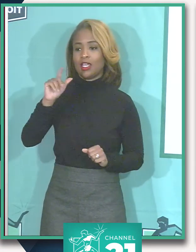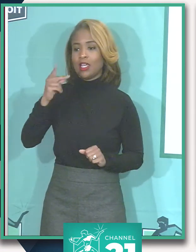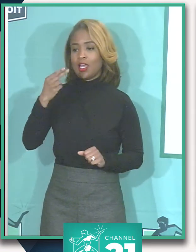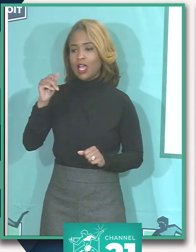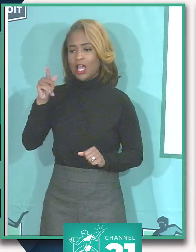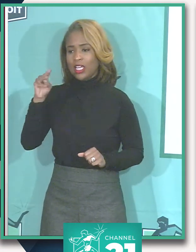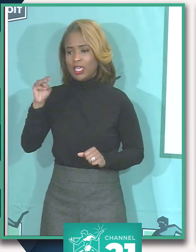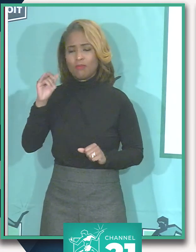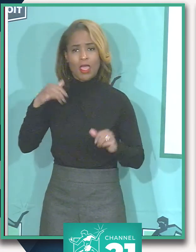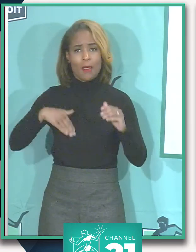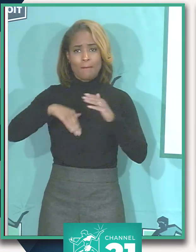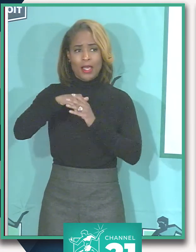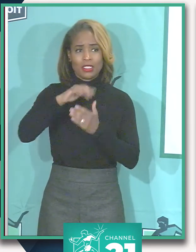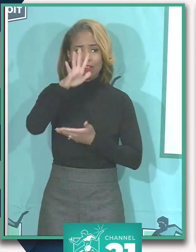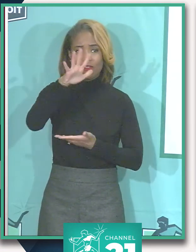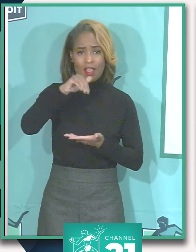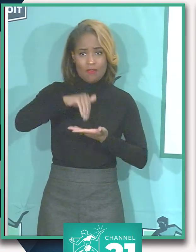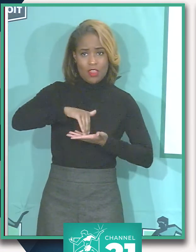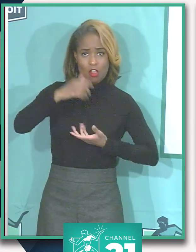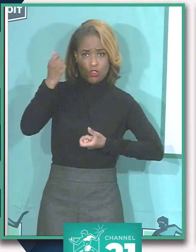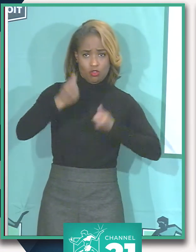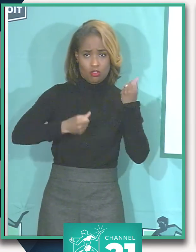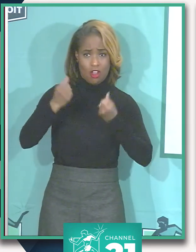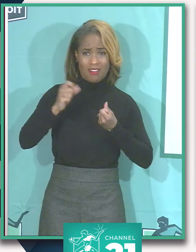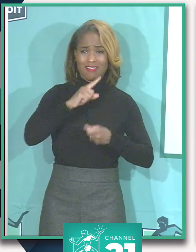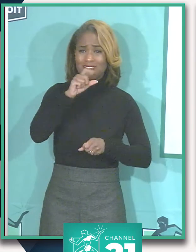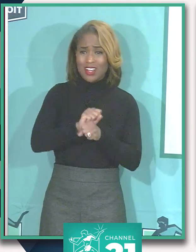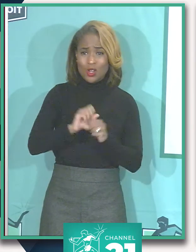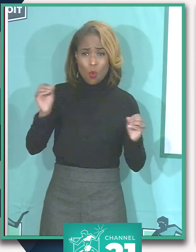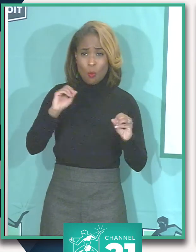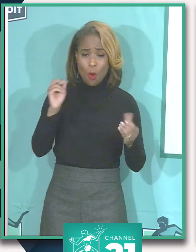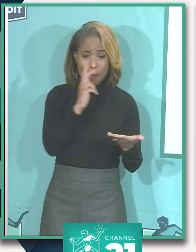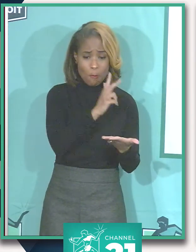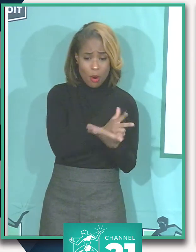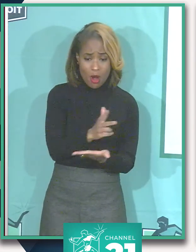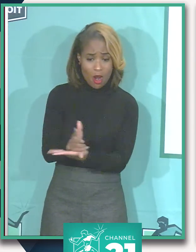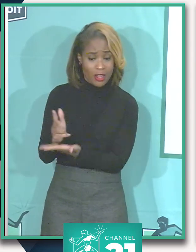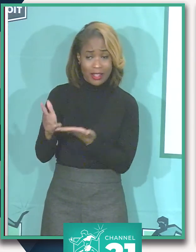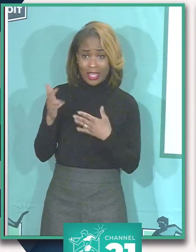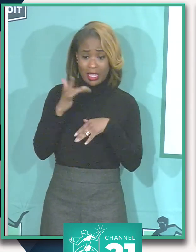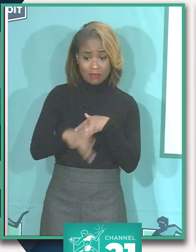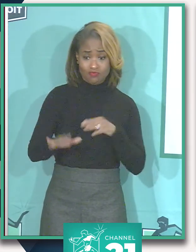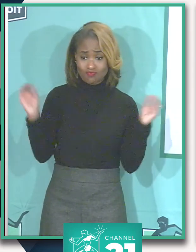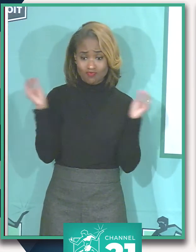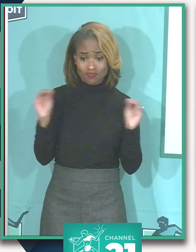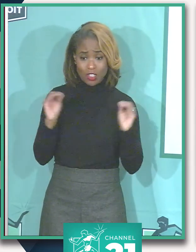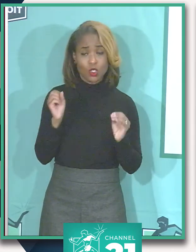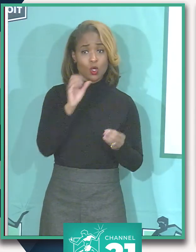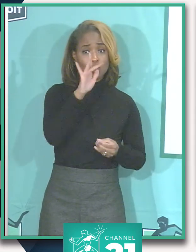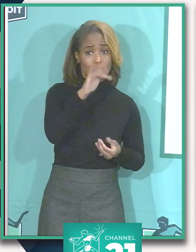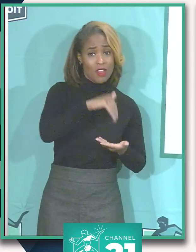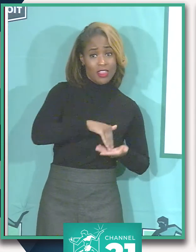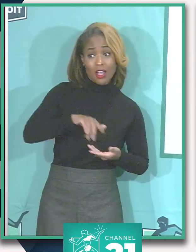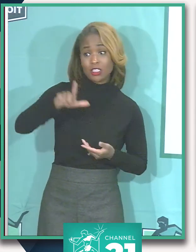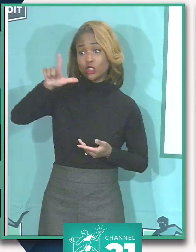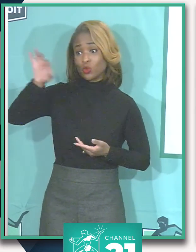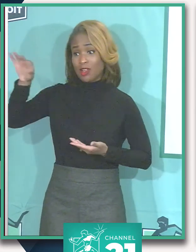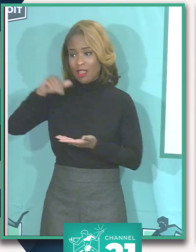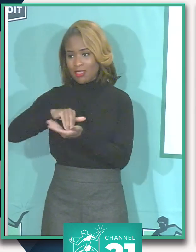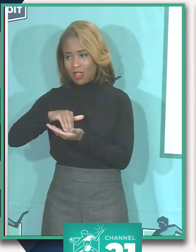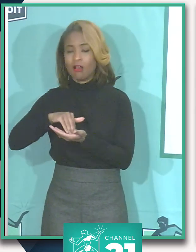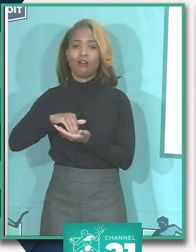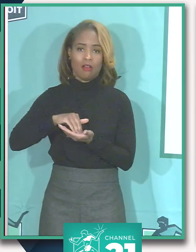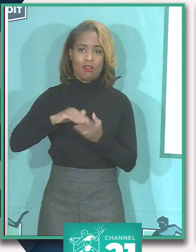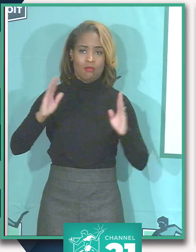5,000 cars a day. There is literally no more parking spaces. So 25,000 of the 29,000 will